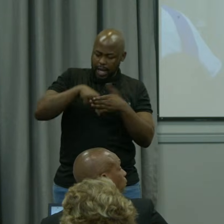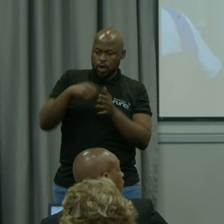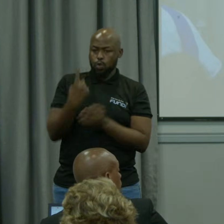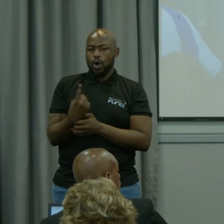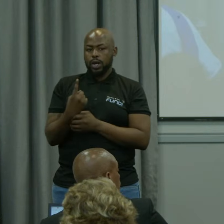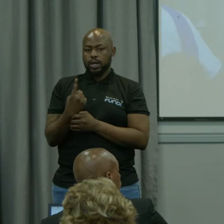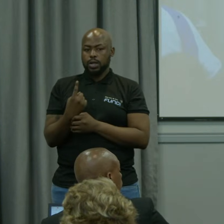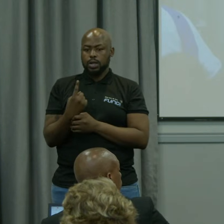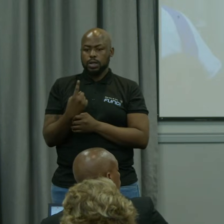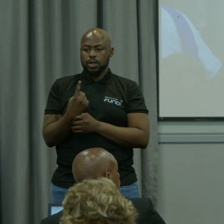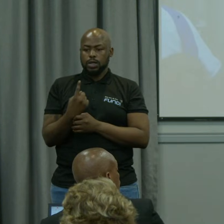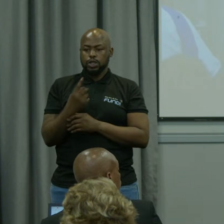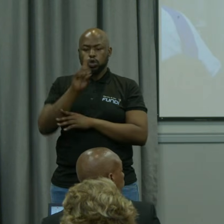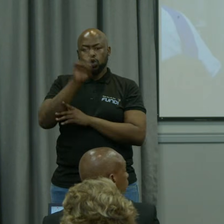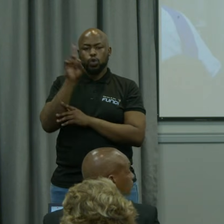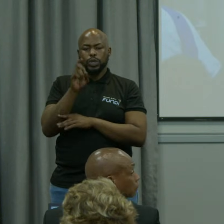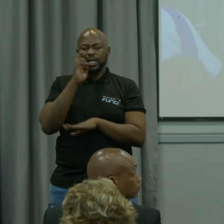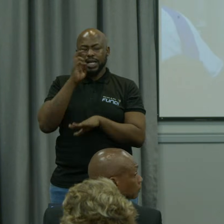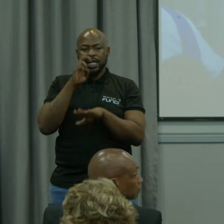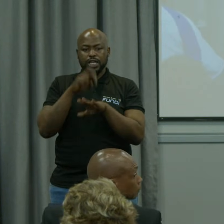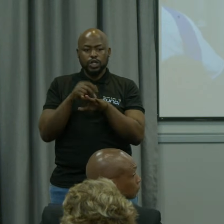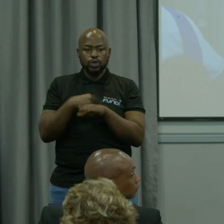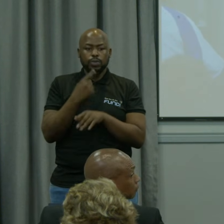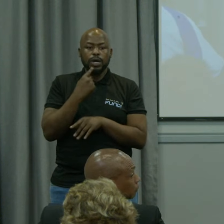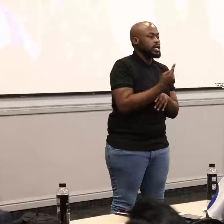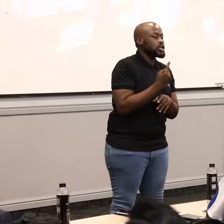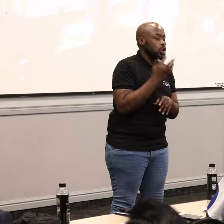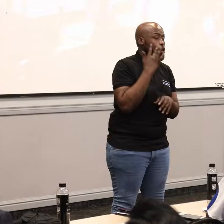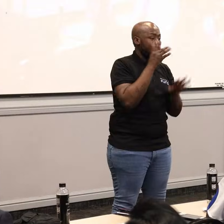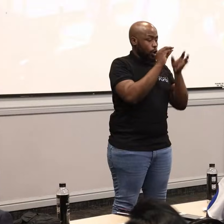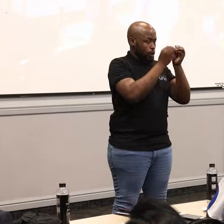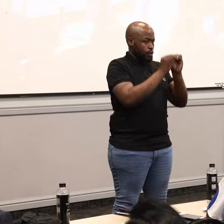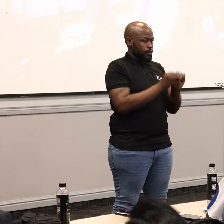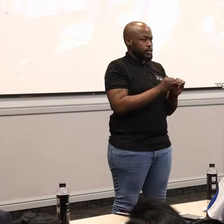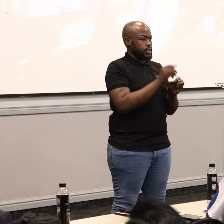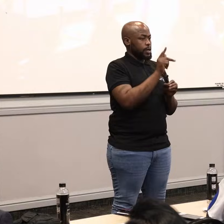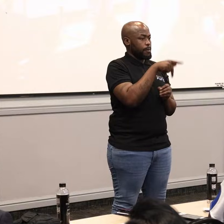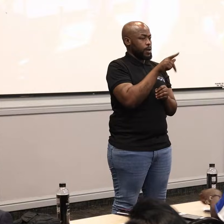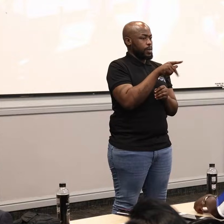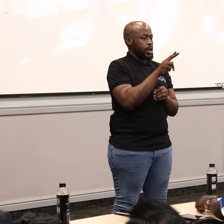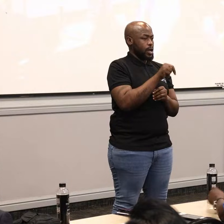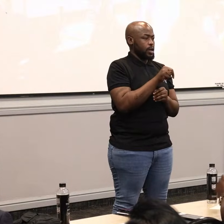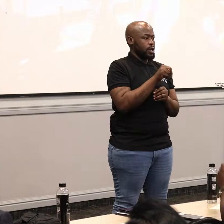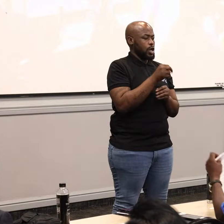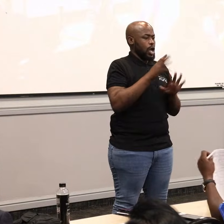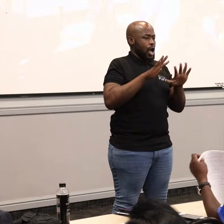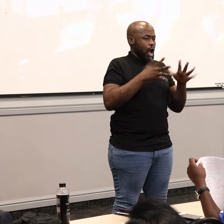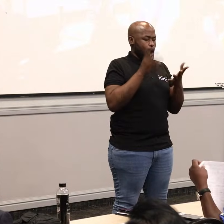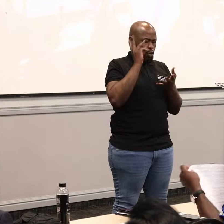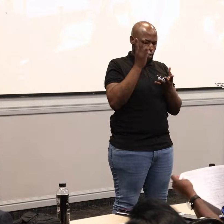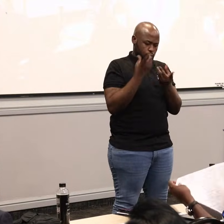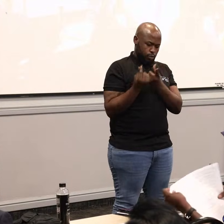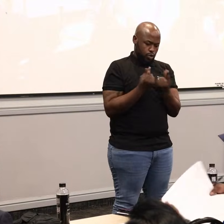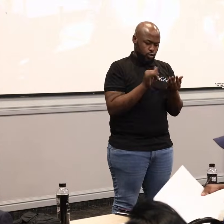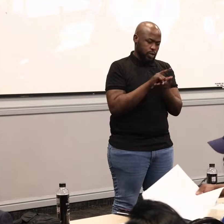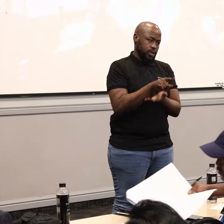the question that needs to be answered is, you are amending the PPN. How do you then implement PPN in